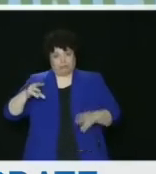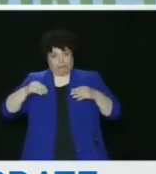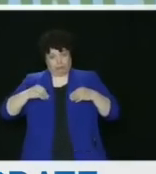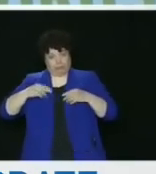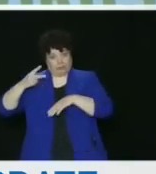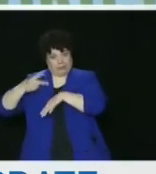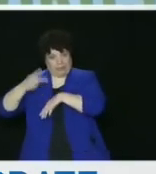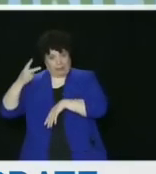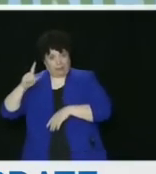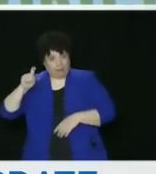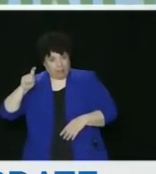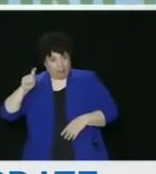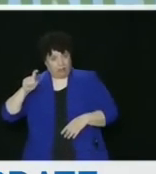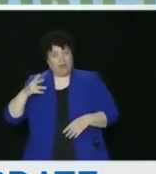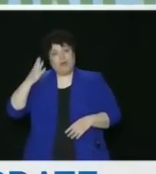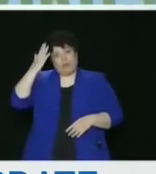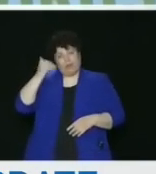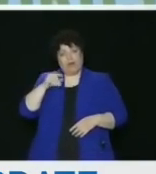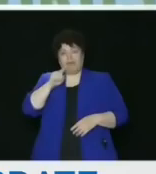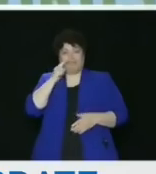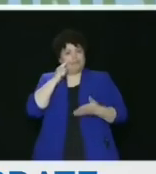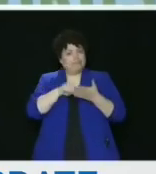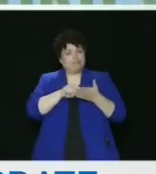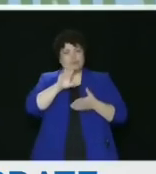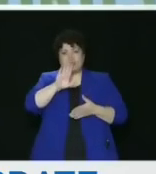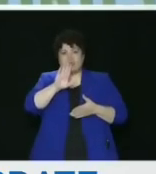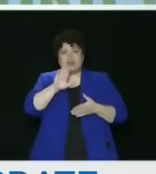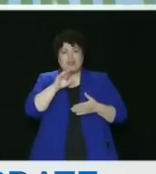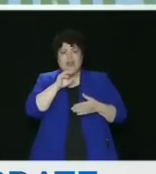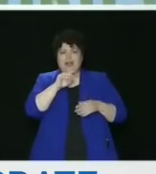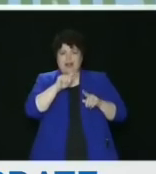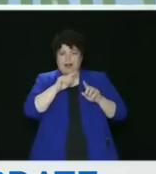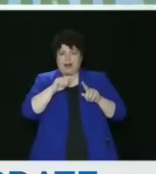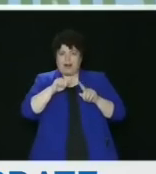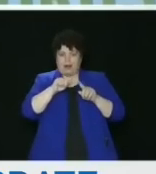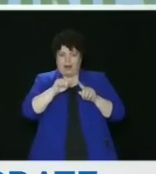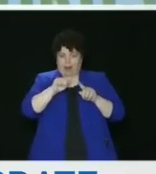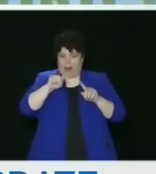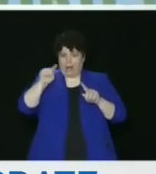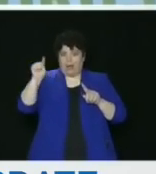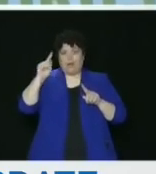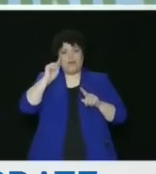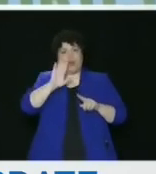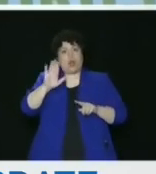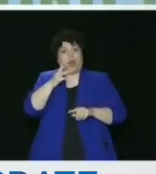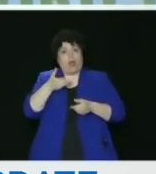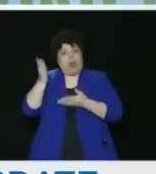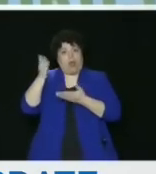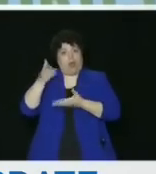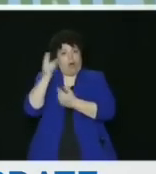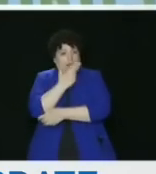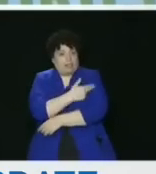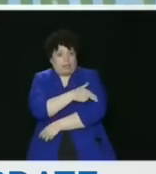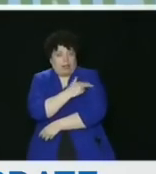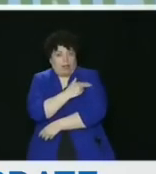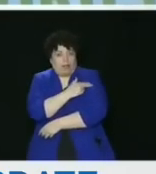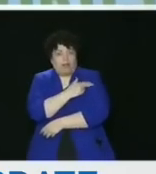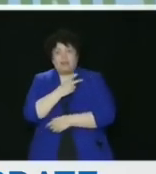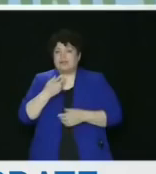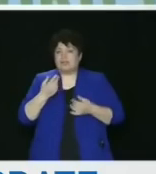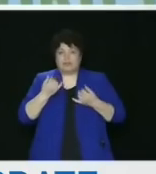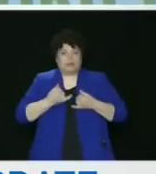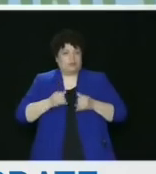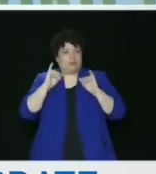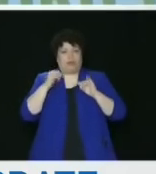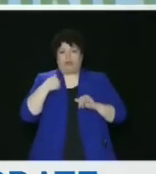you look at the weight of hospitalizations, we're still on track, even with